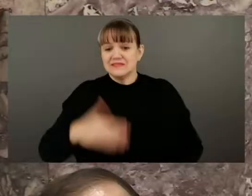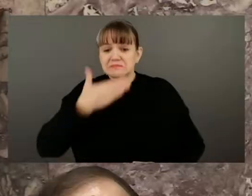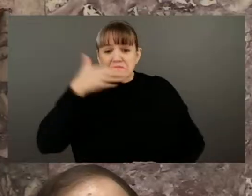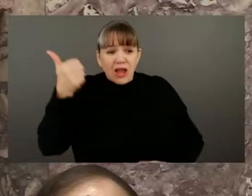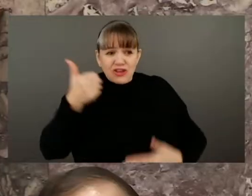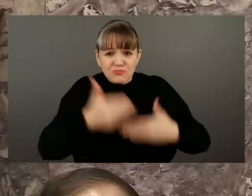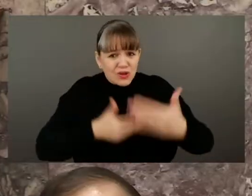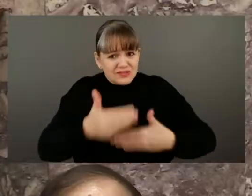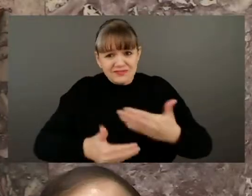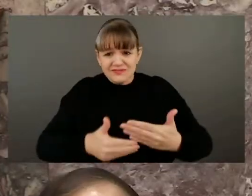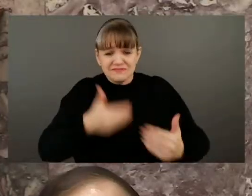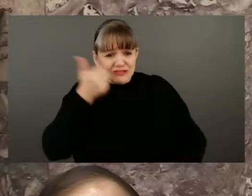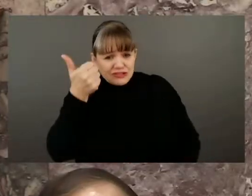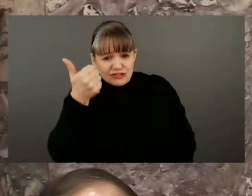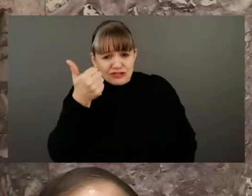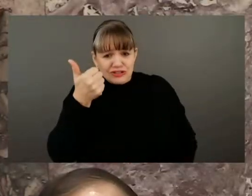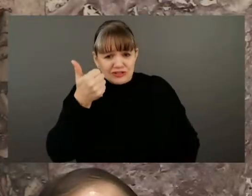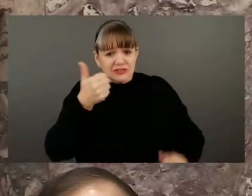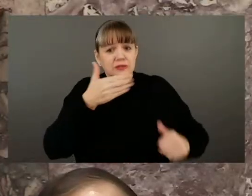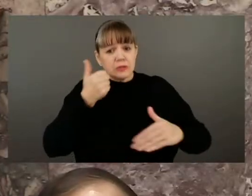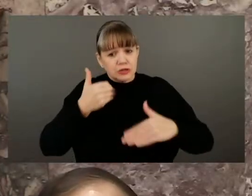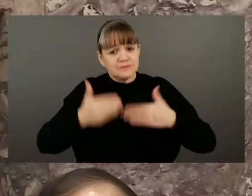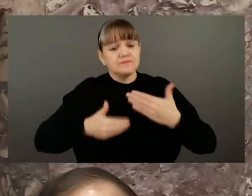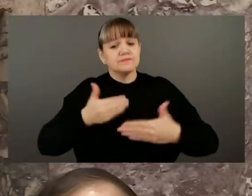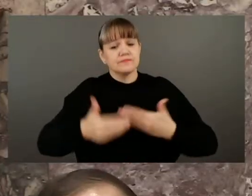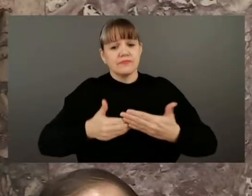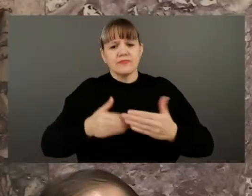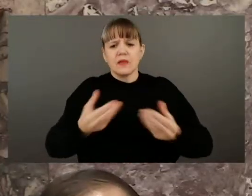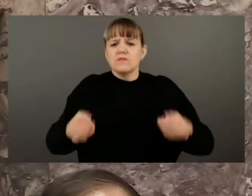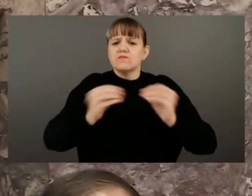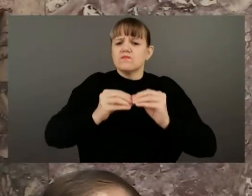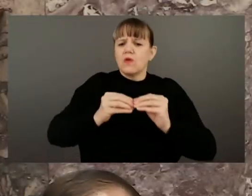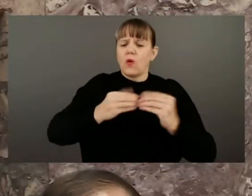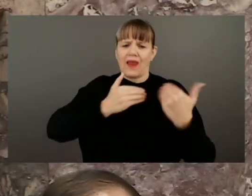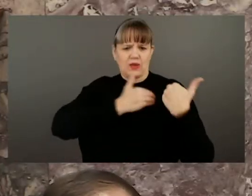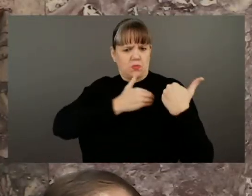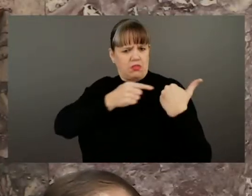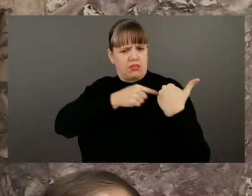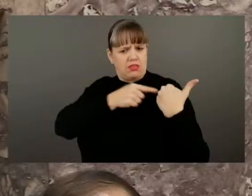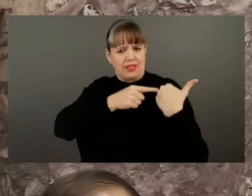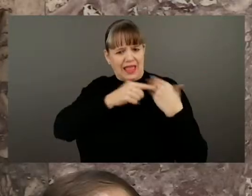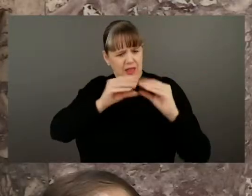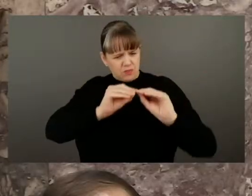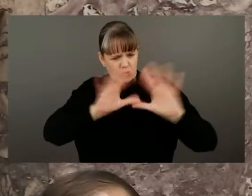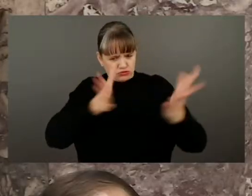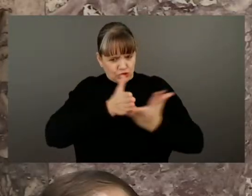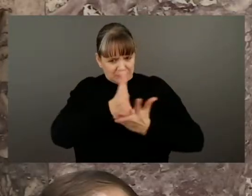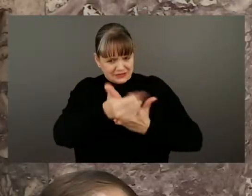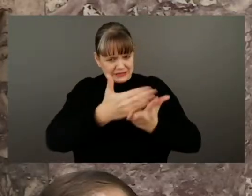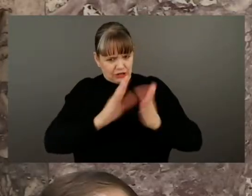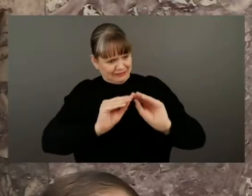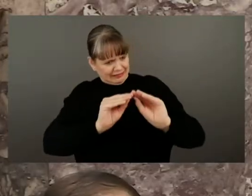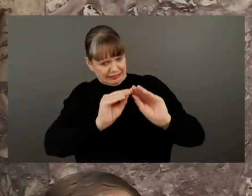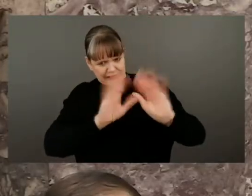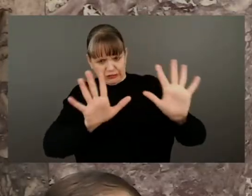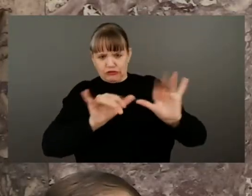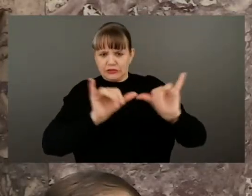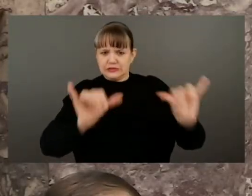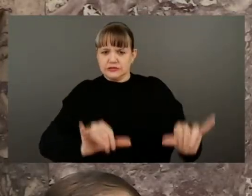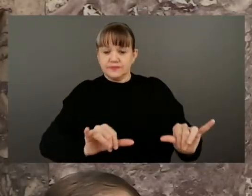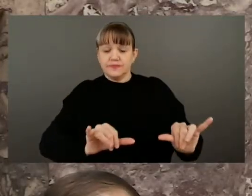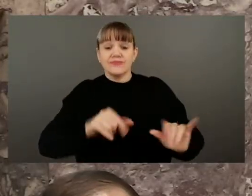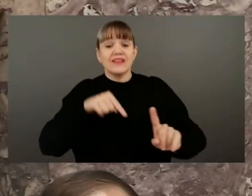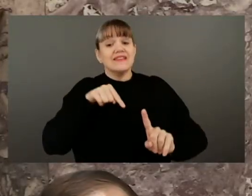framework, and a more accountable and transparent system. Mr. Speaker, this legislation is about ensuring that patients are